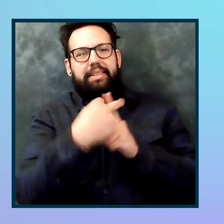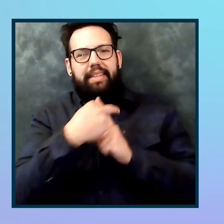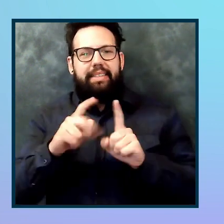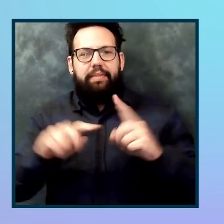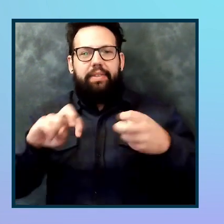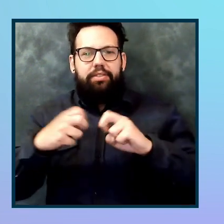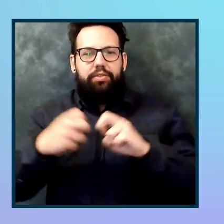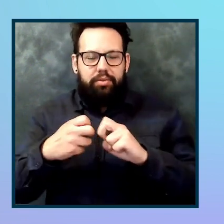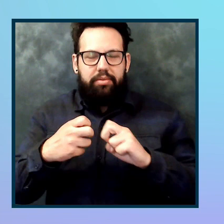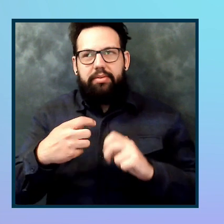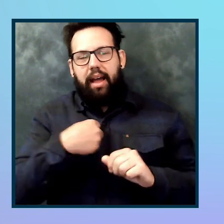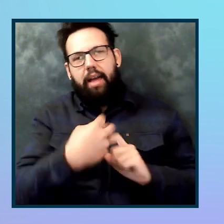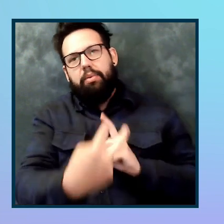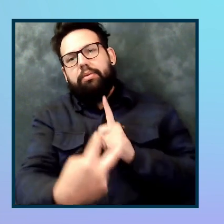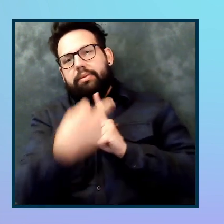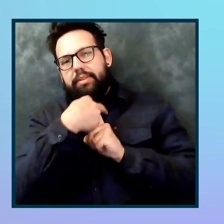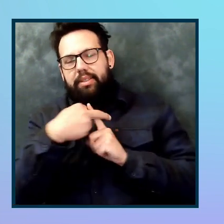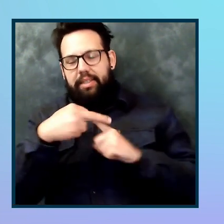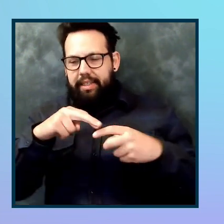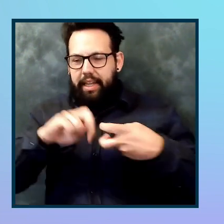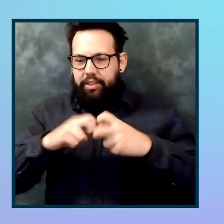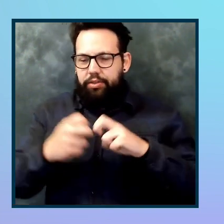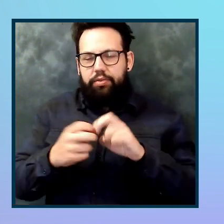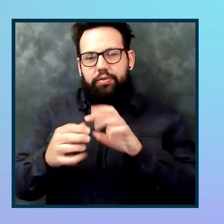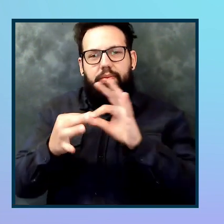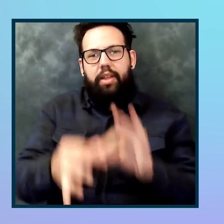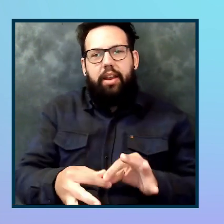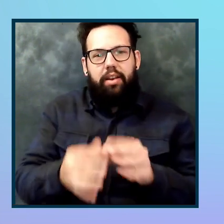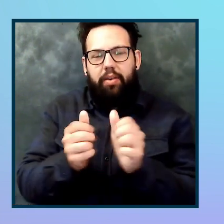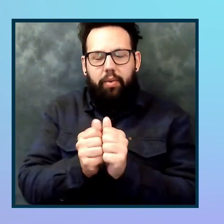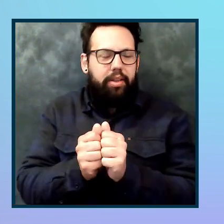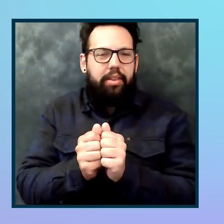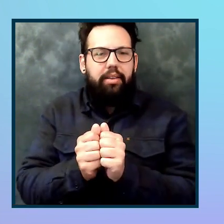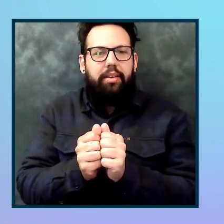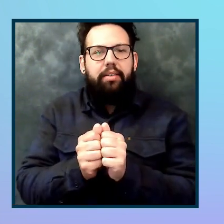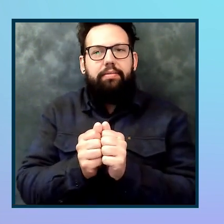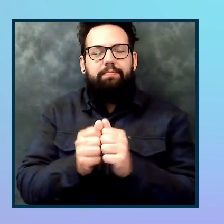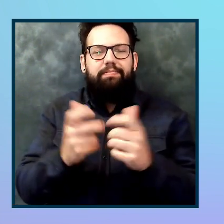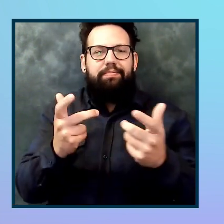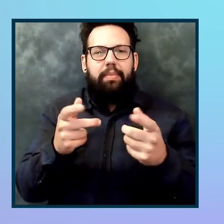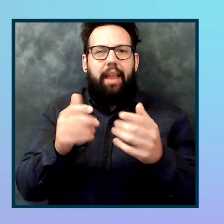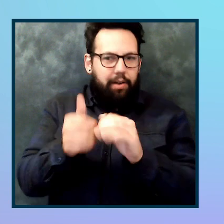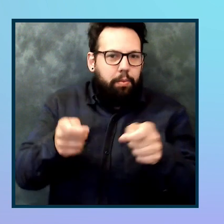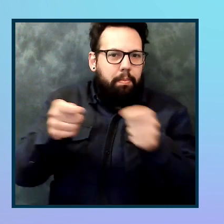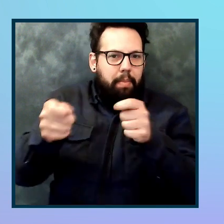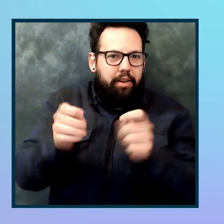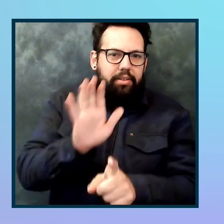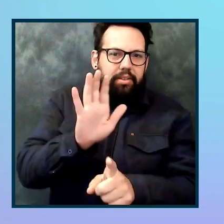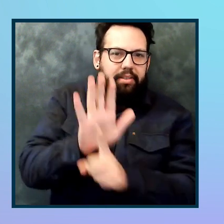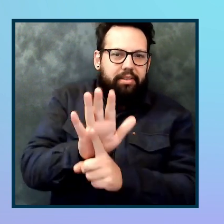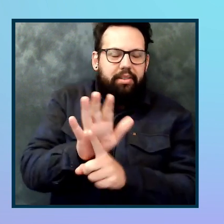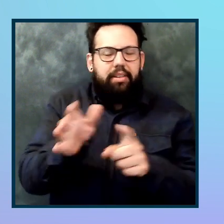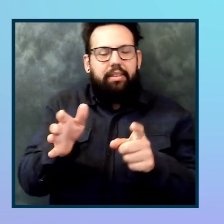issues as well as a number of other developers relating to the issue management itself. So we used to have a